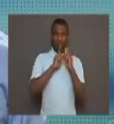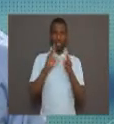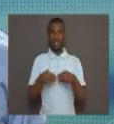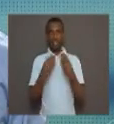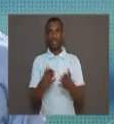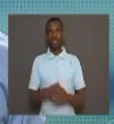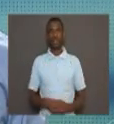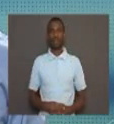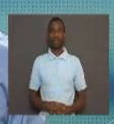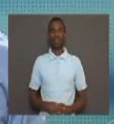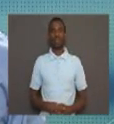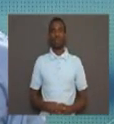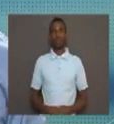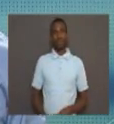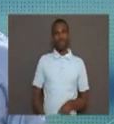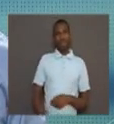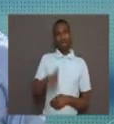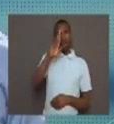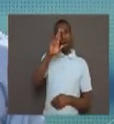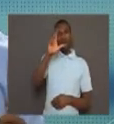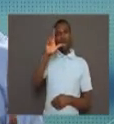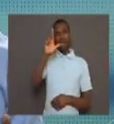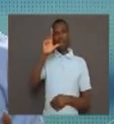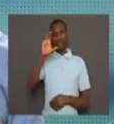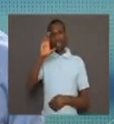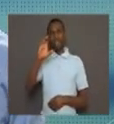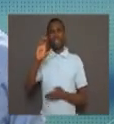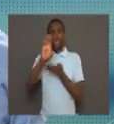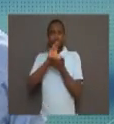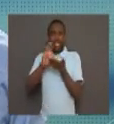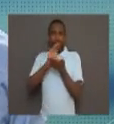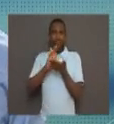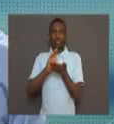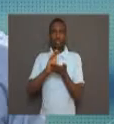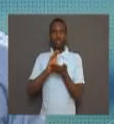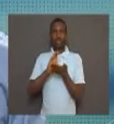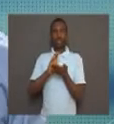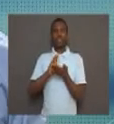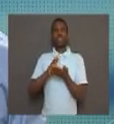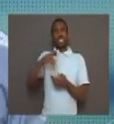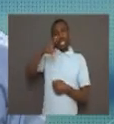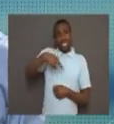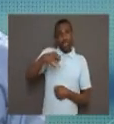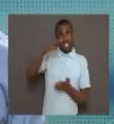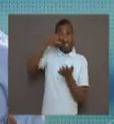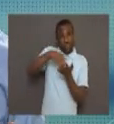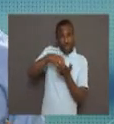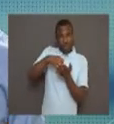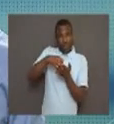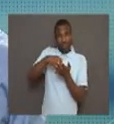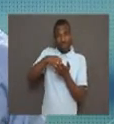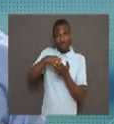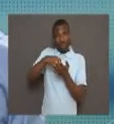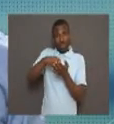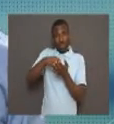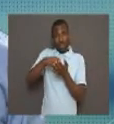Will an RLC circuit maintain its resonant frequency